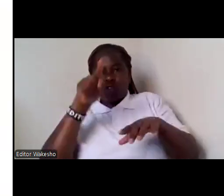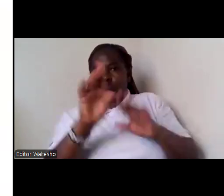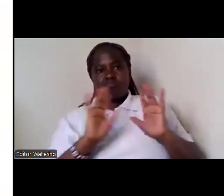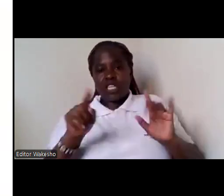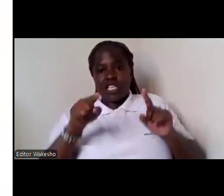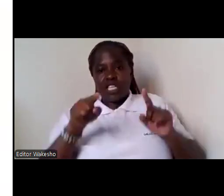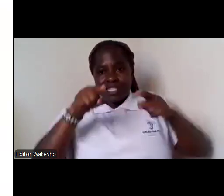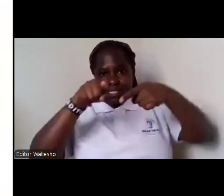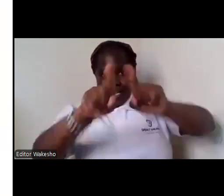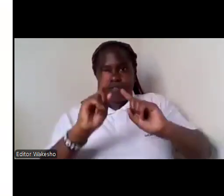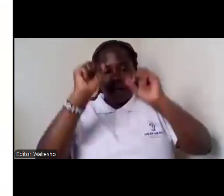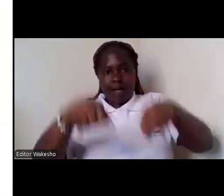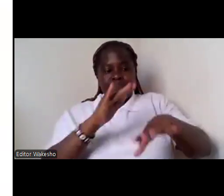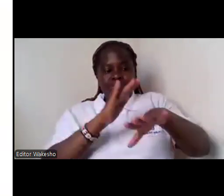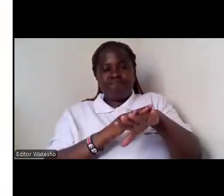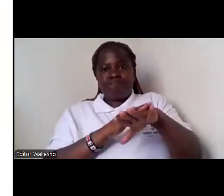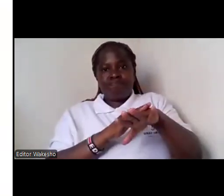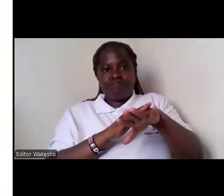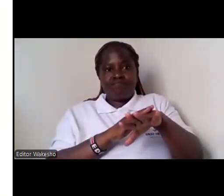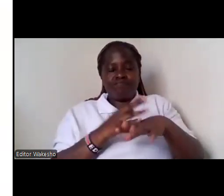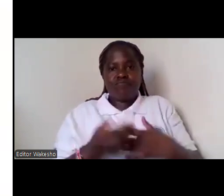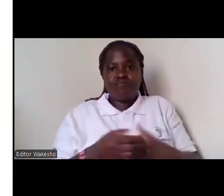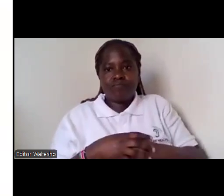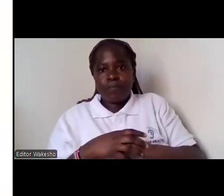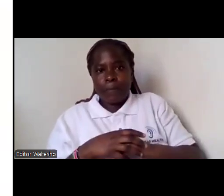it off and stick on the skin.